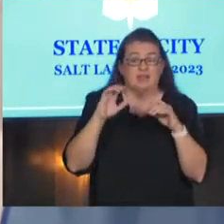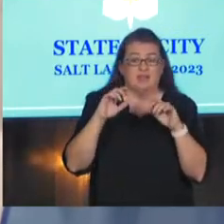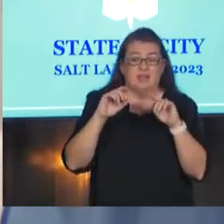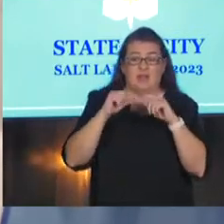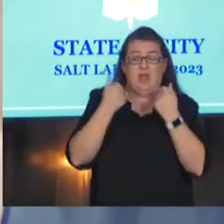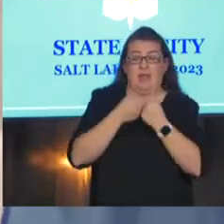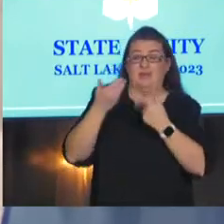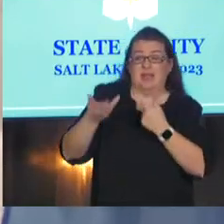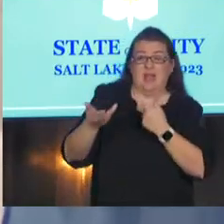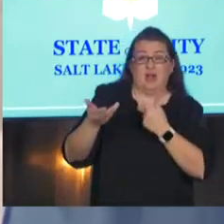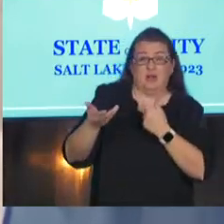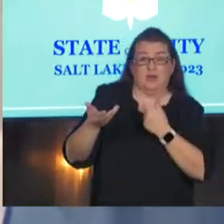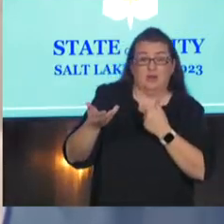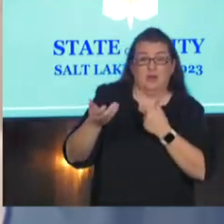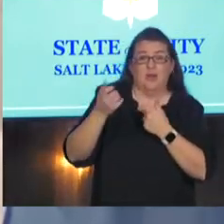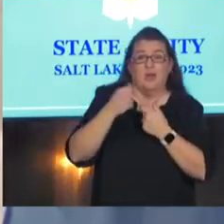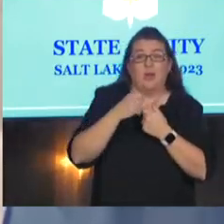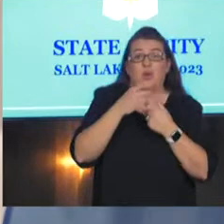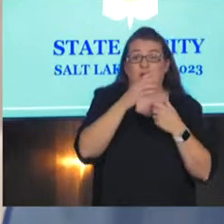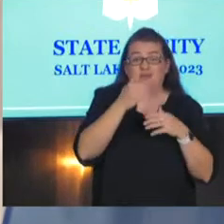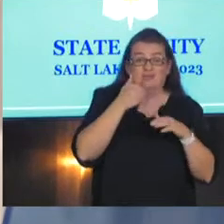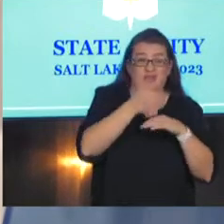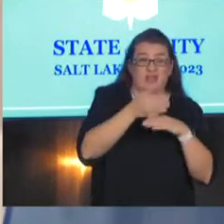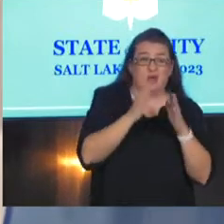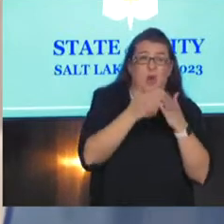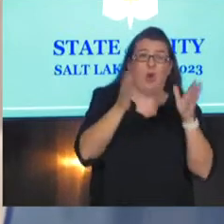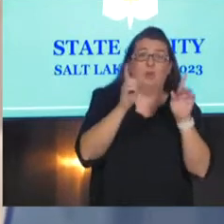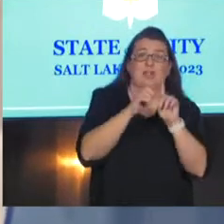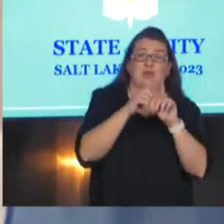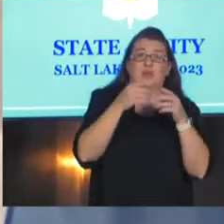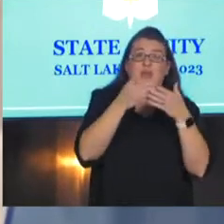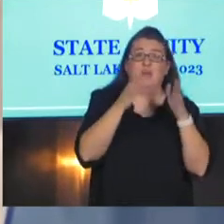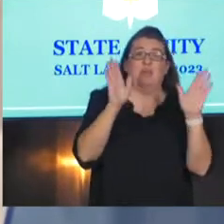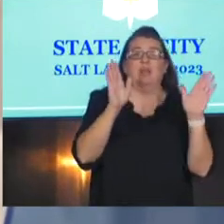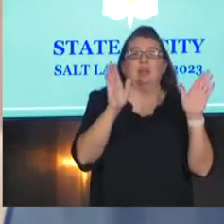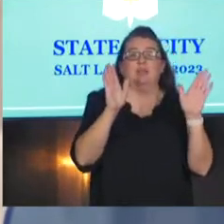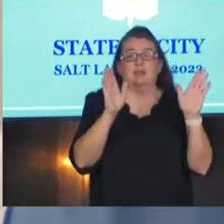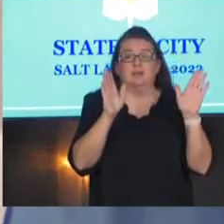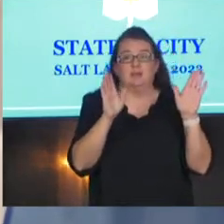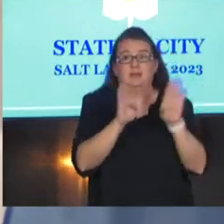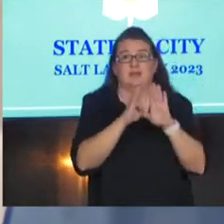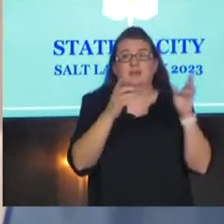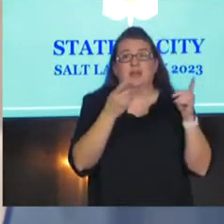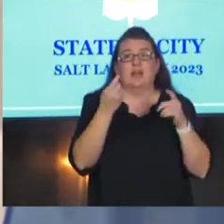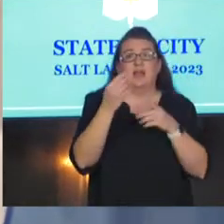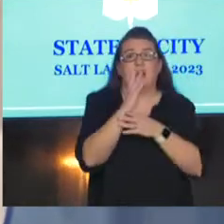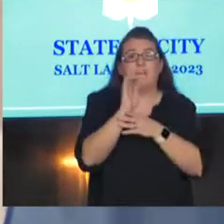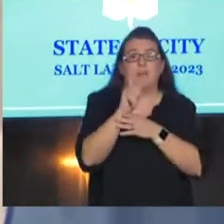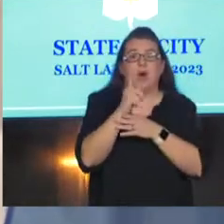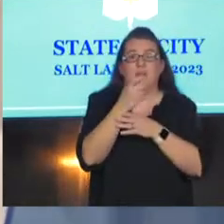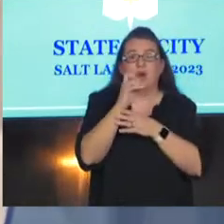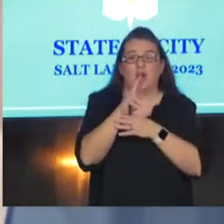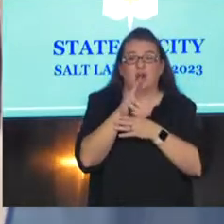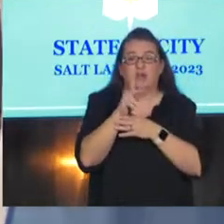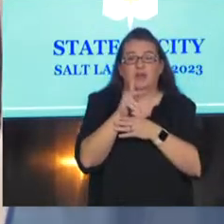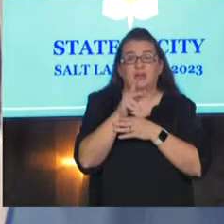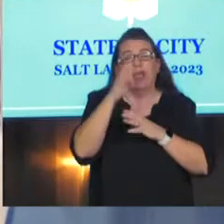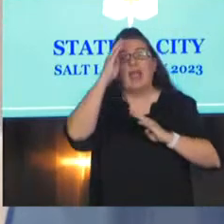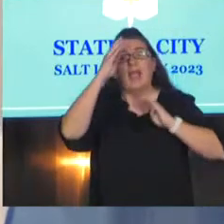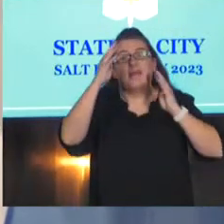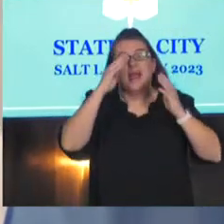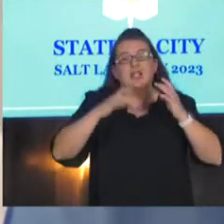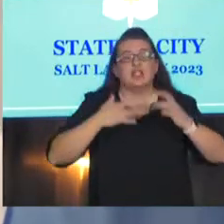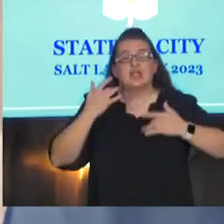and practices at a new open to the public facility in the Power District or the Ballpark neighborhood. Imagine a vibrant